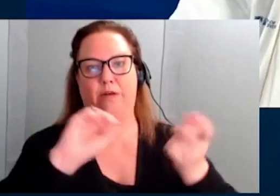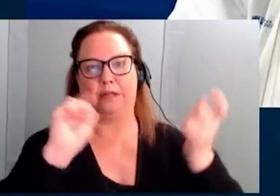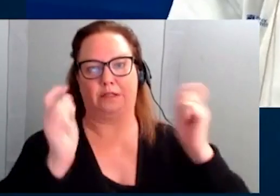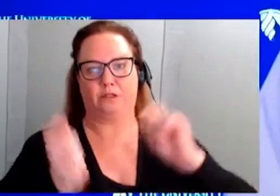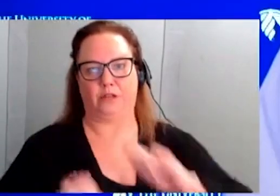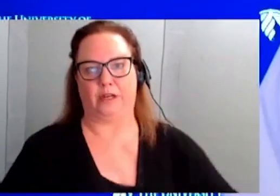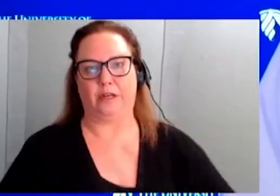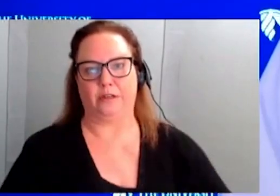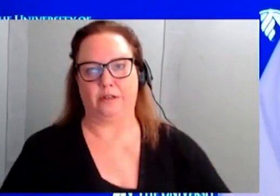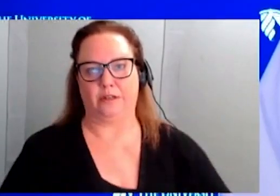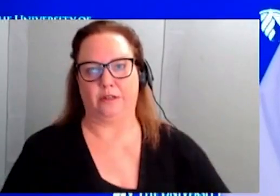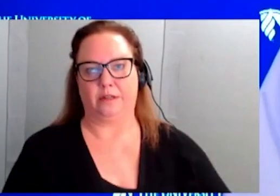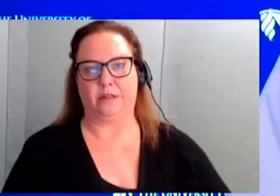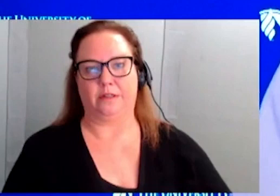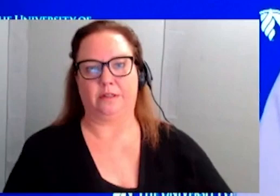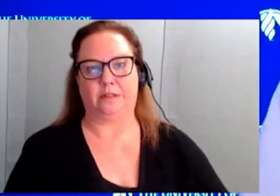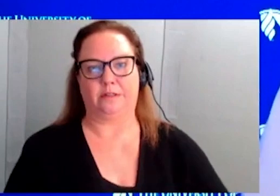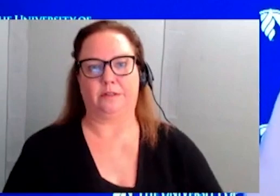should say the